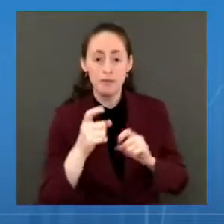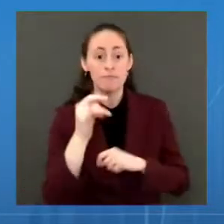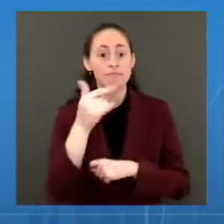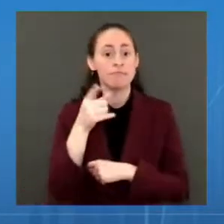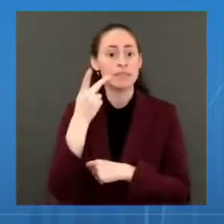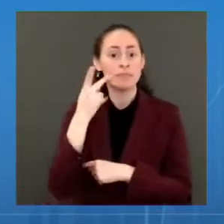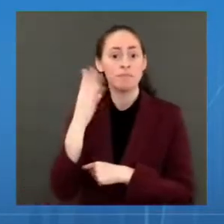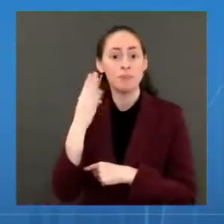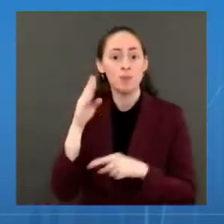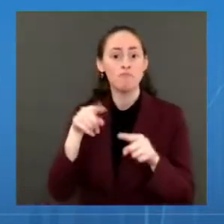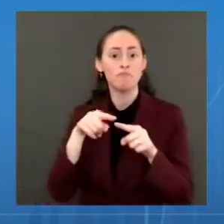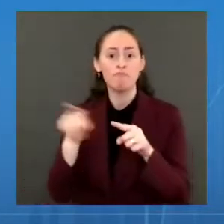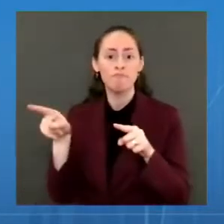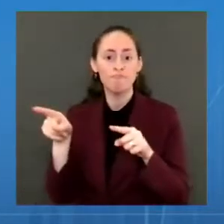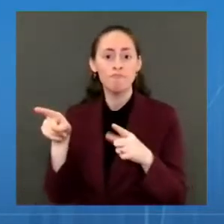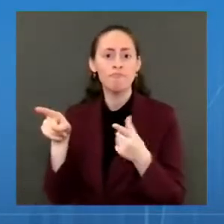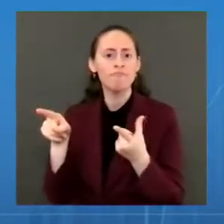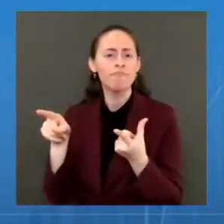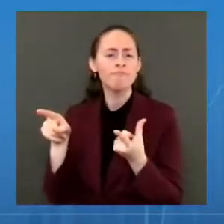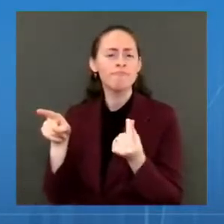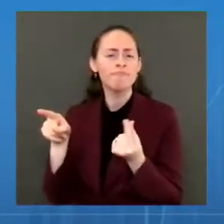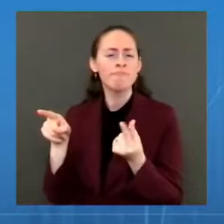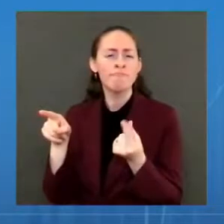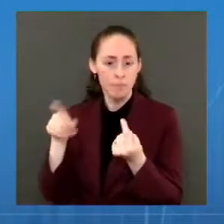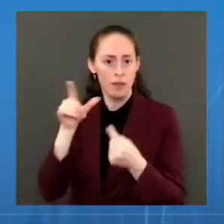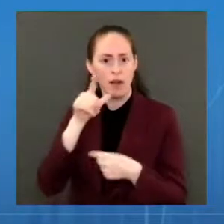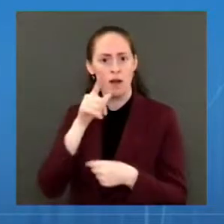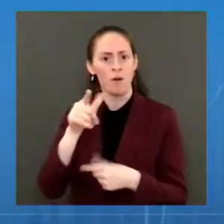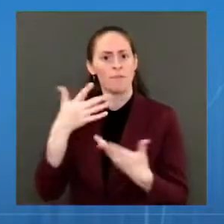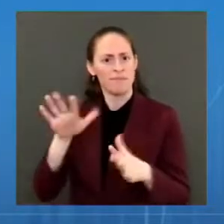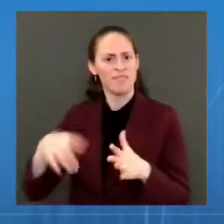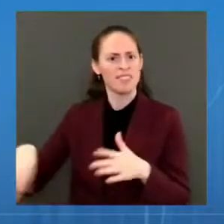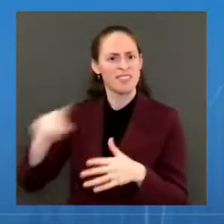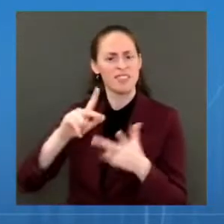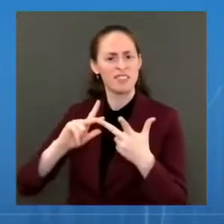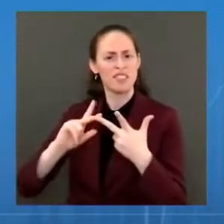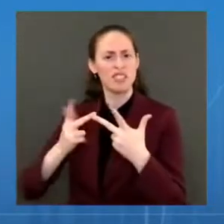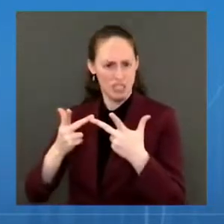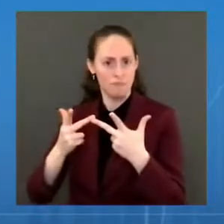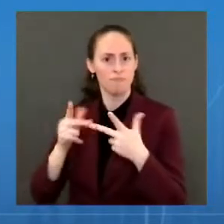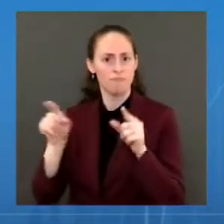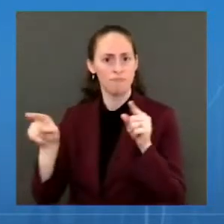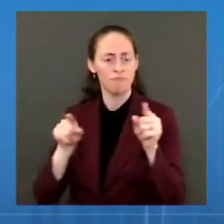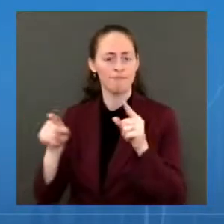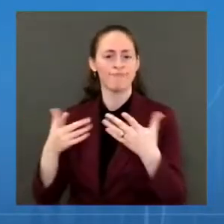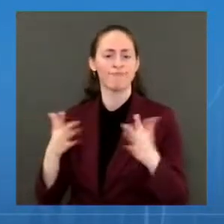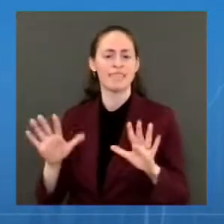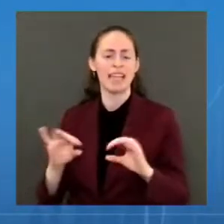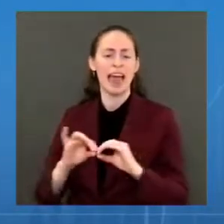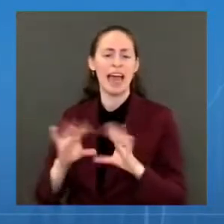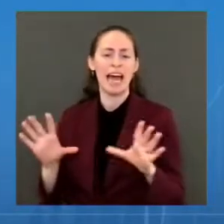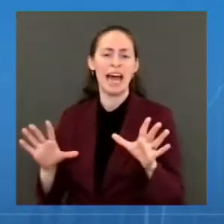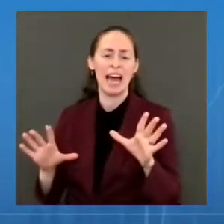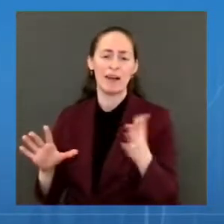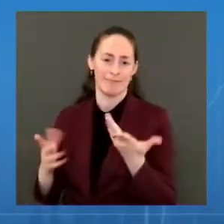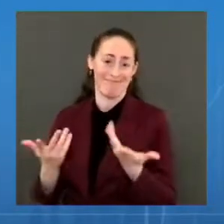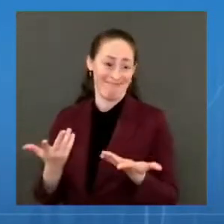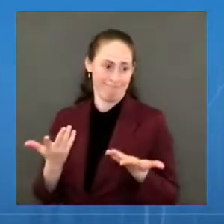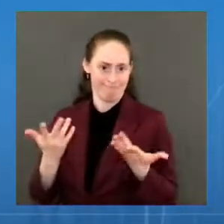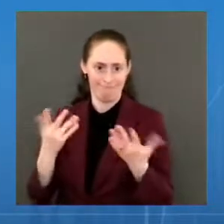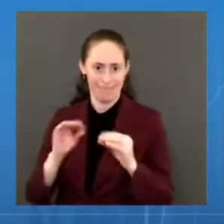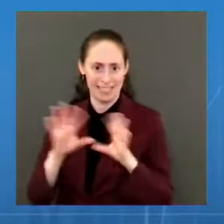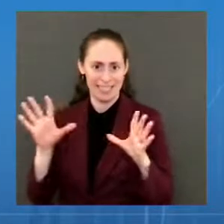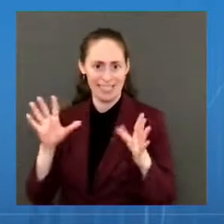get the third dose booster shot. Unequivocal effect of the booster. Next